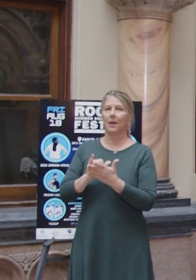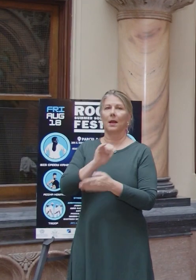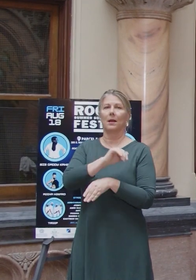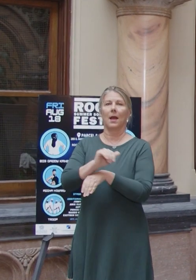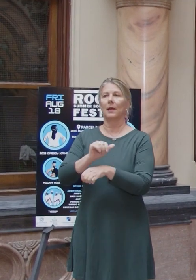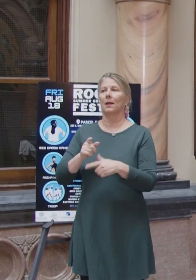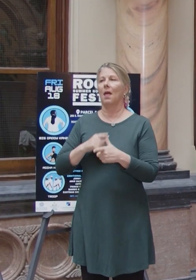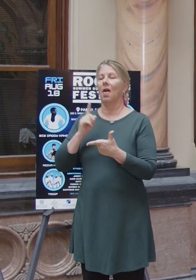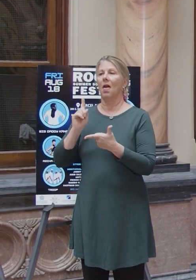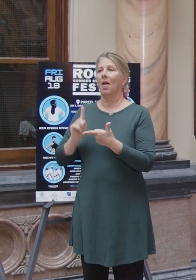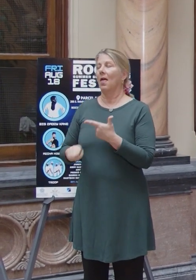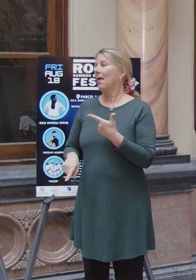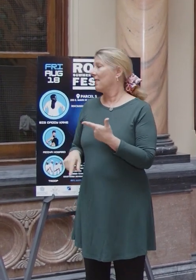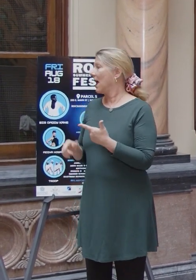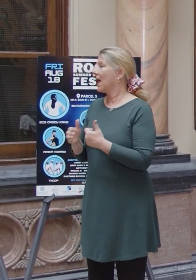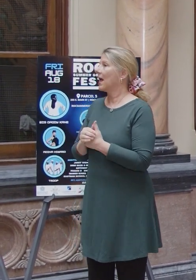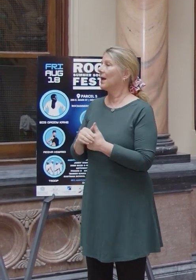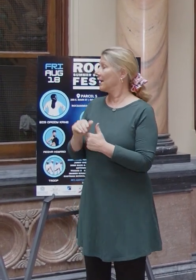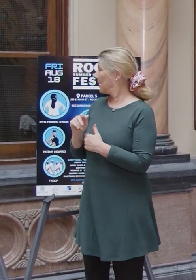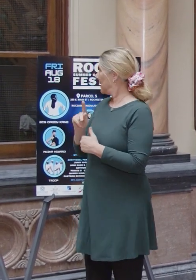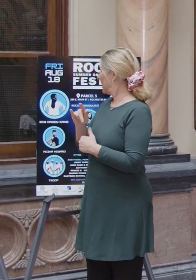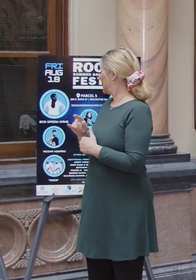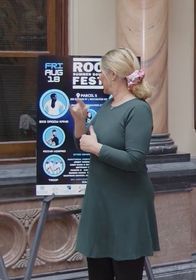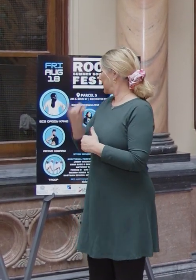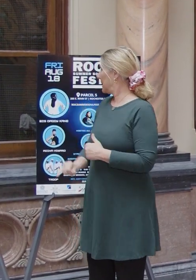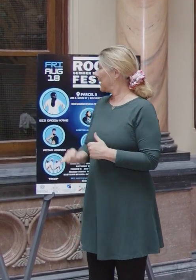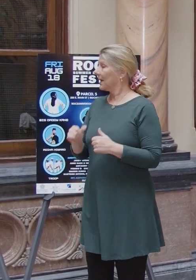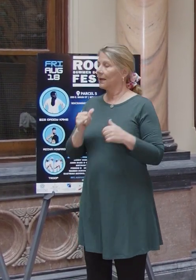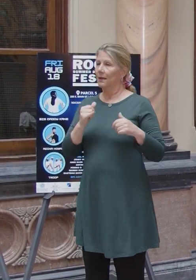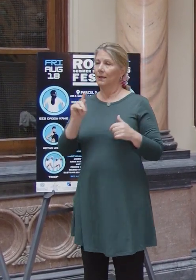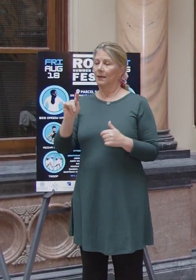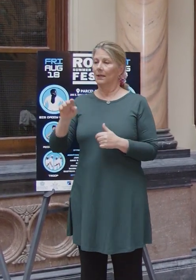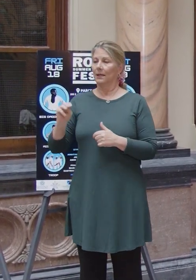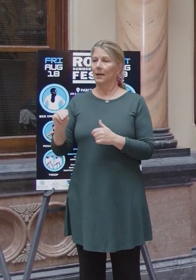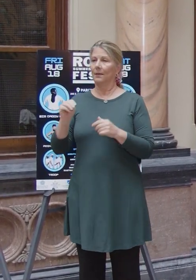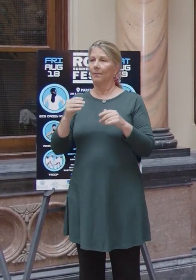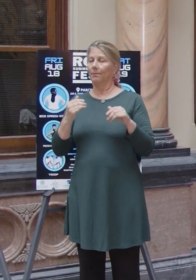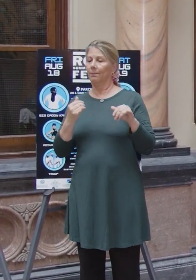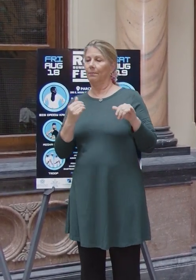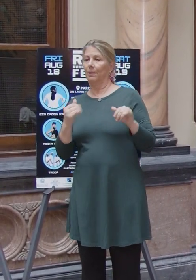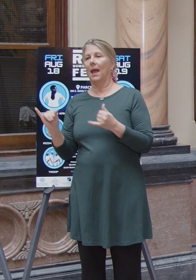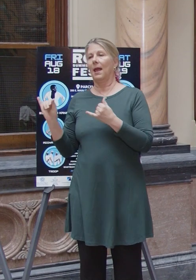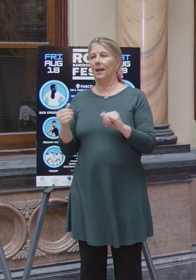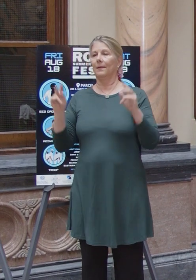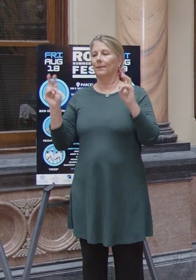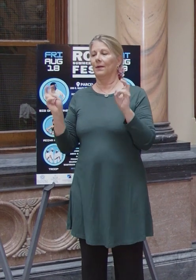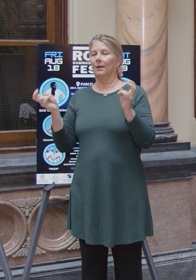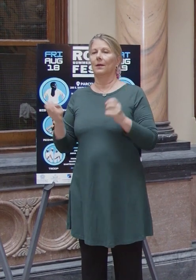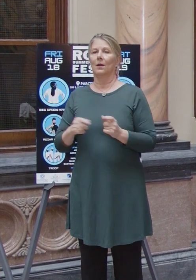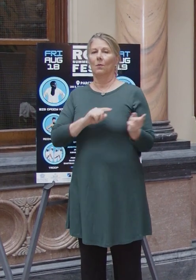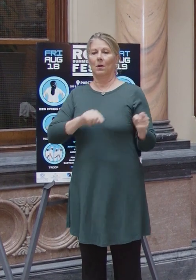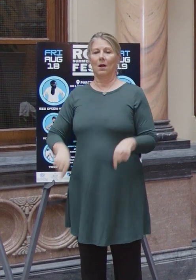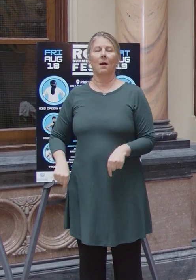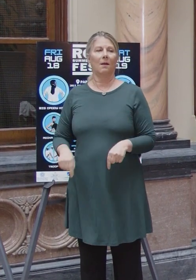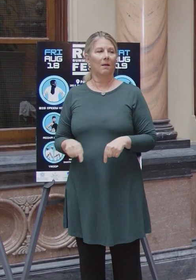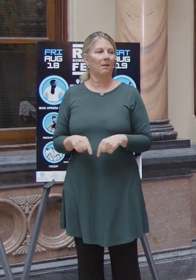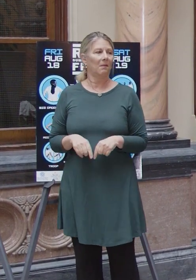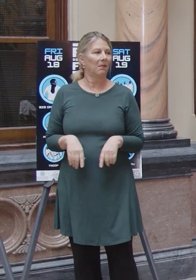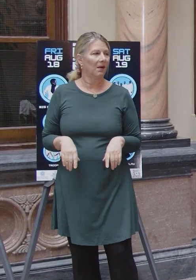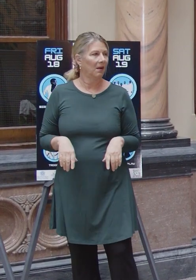then we're going to have the legendary Kid and Play come out. Yay. Kid and Play's coming out. They haven't been in Rochester probably 30 years, they